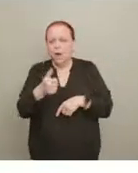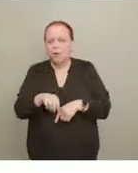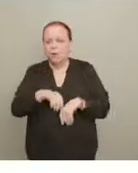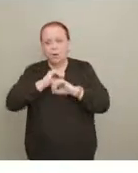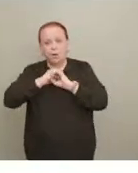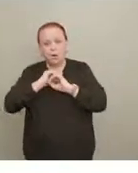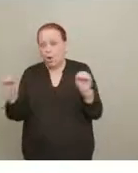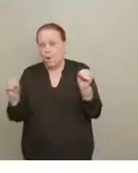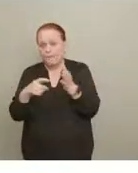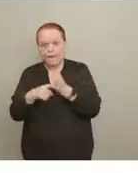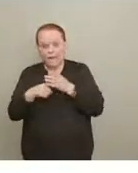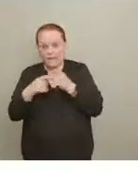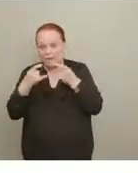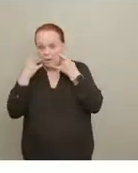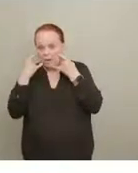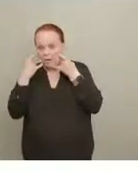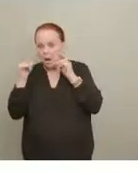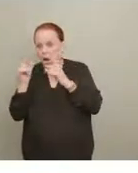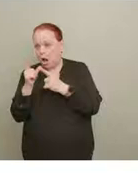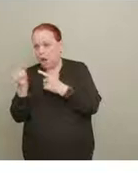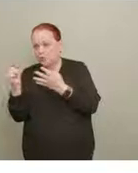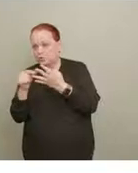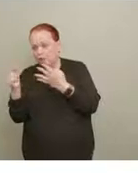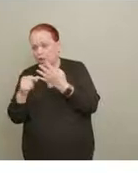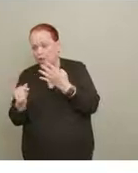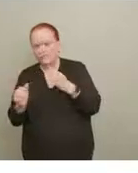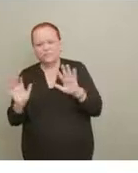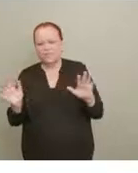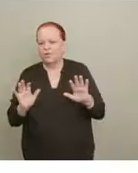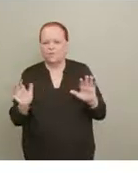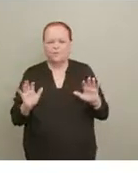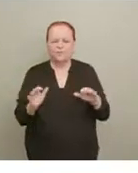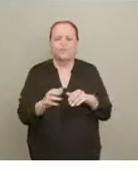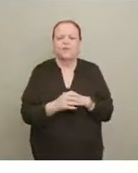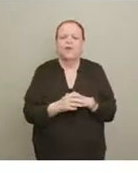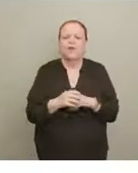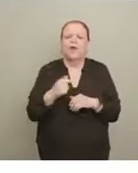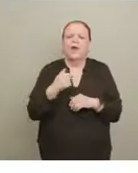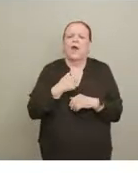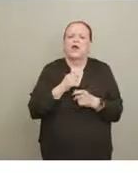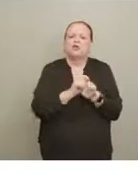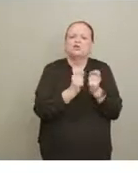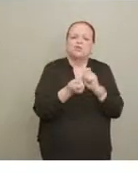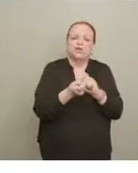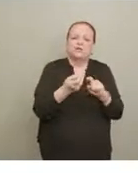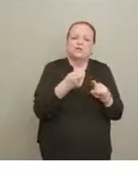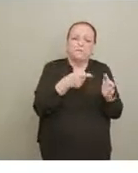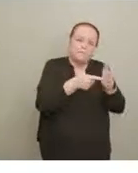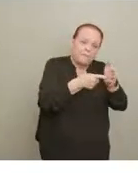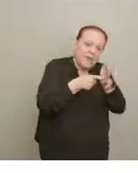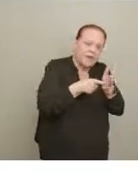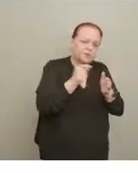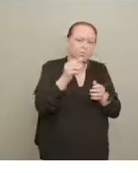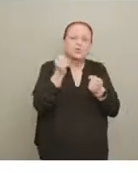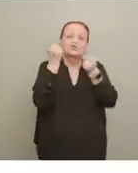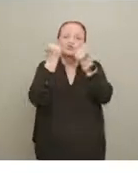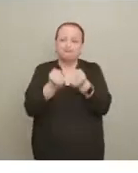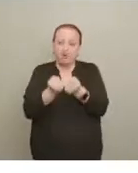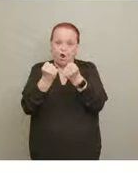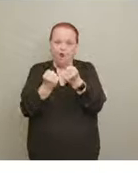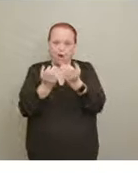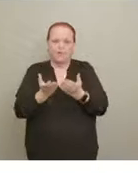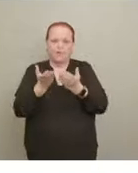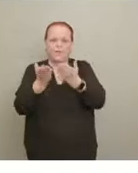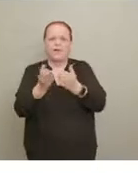That's not it. The change is from mandate to strongly recommendation. And I interpret it as really